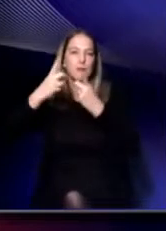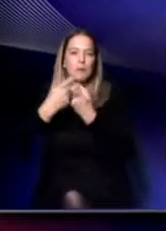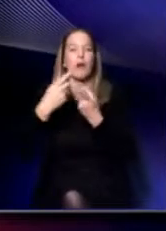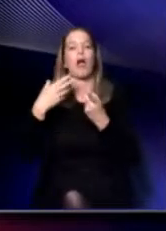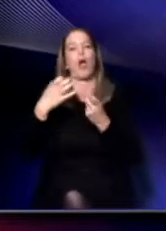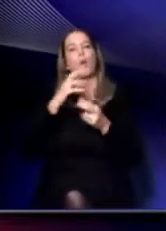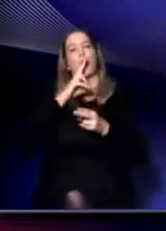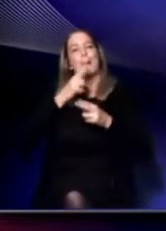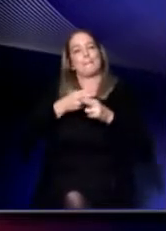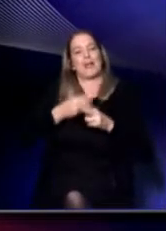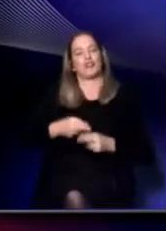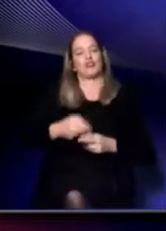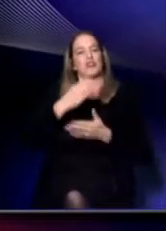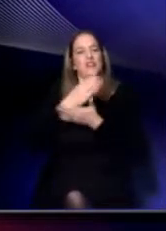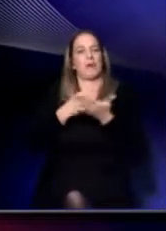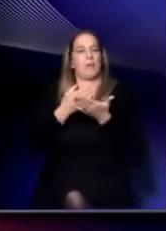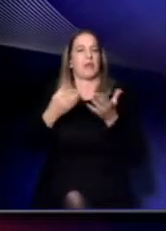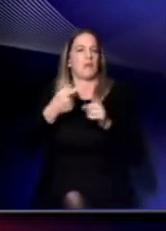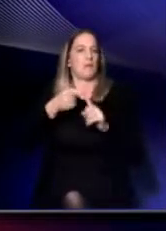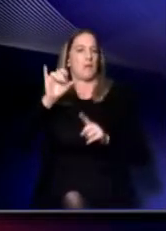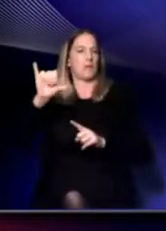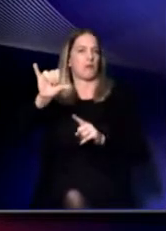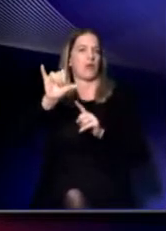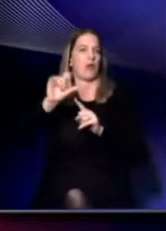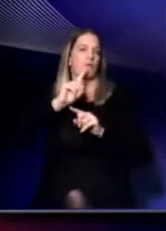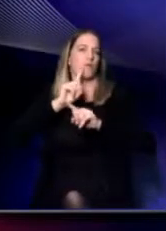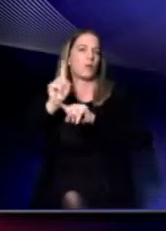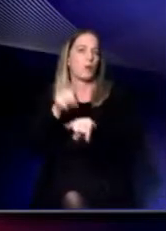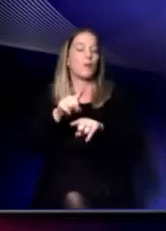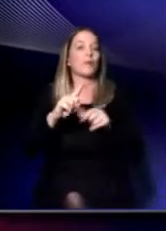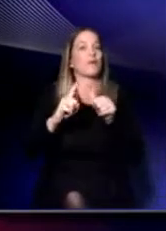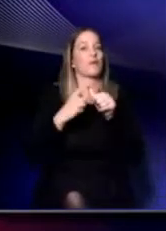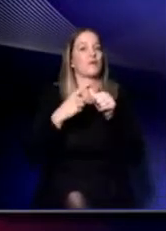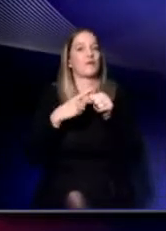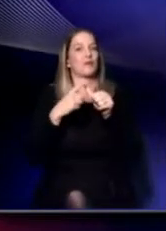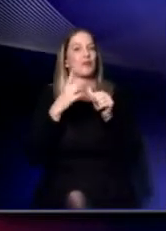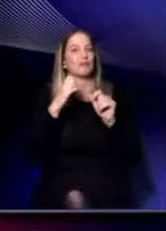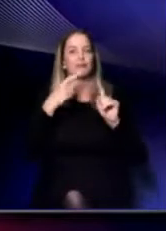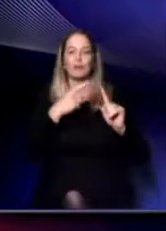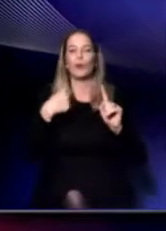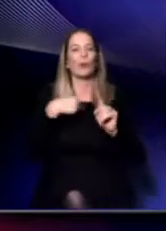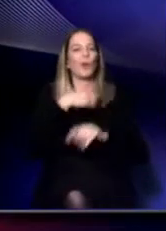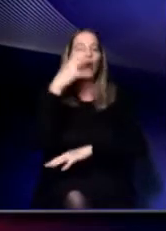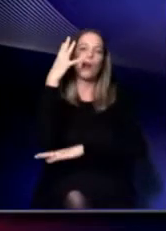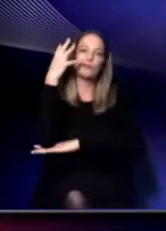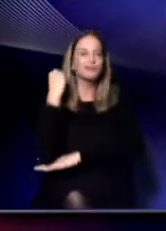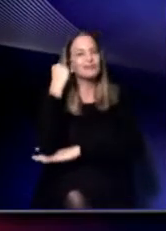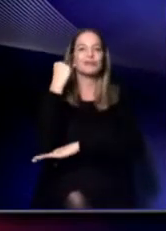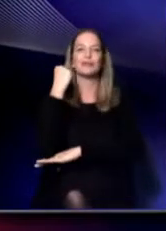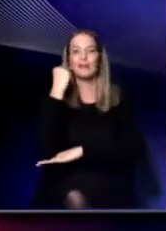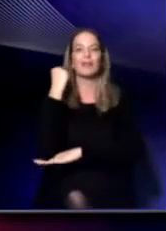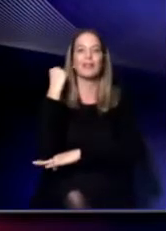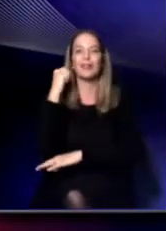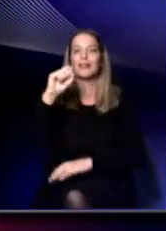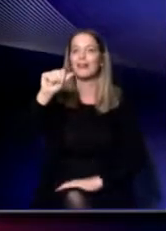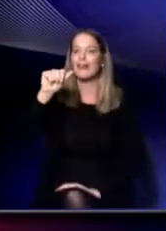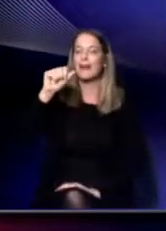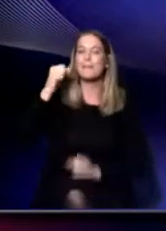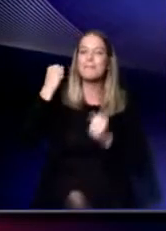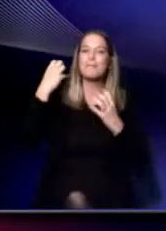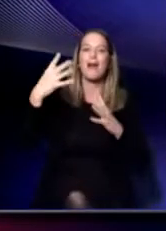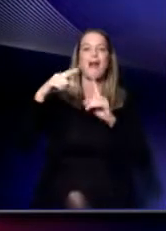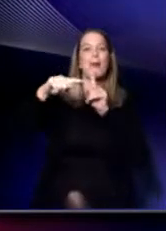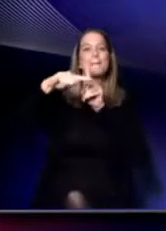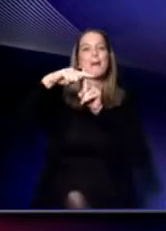report. First thing I'd like to point out is that we actually had record-shattering positive ASDB impressions for a